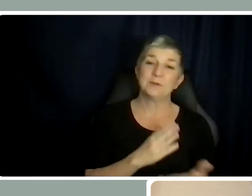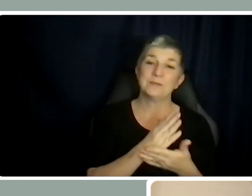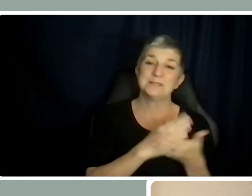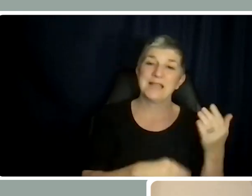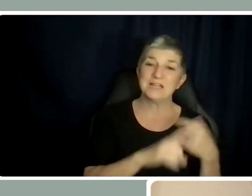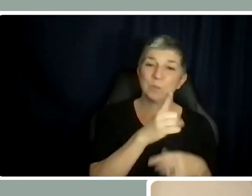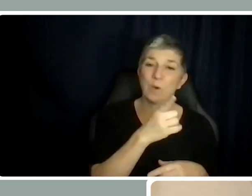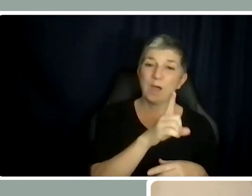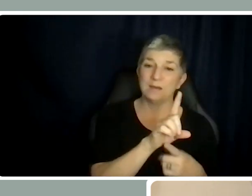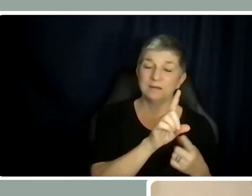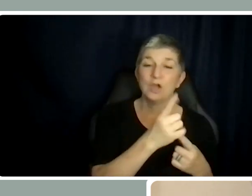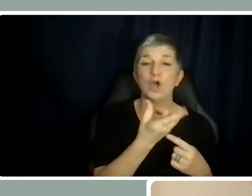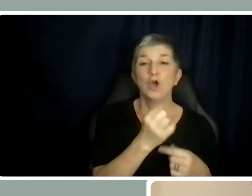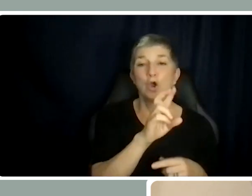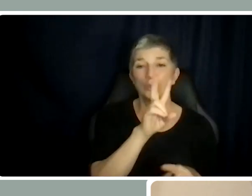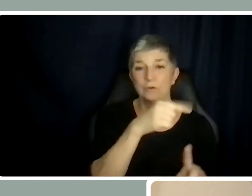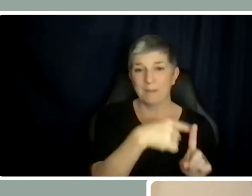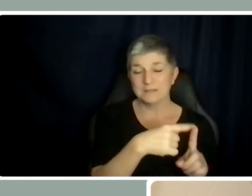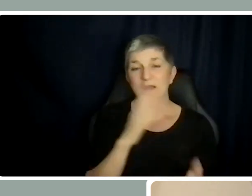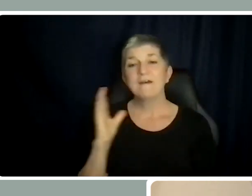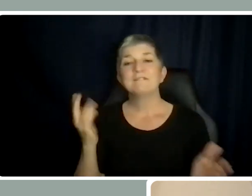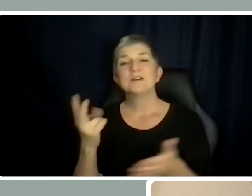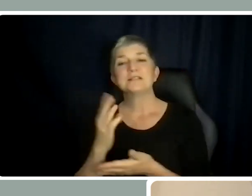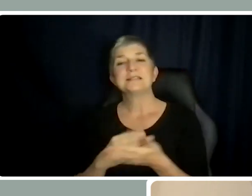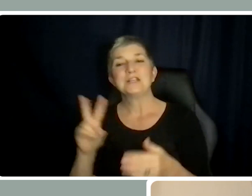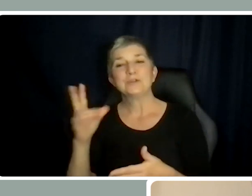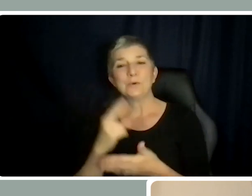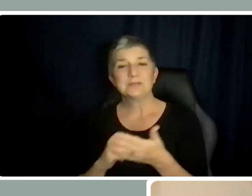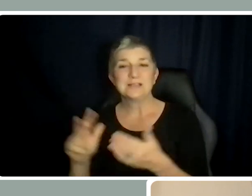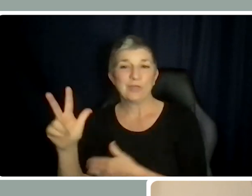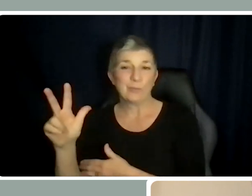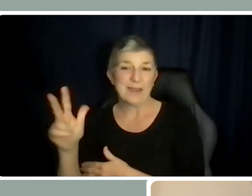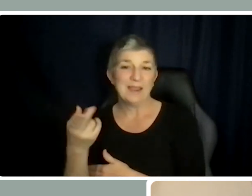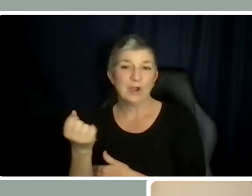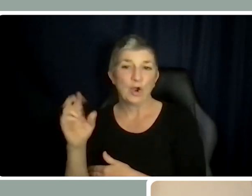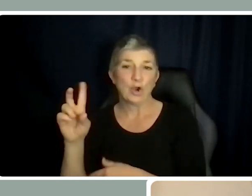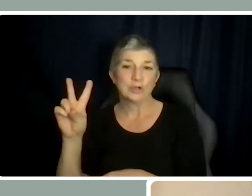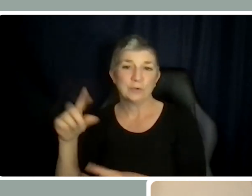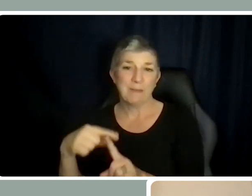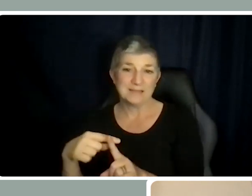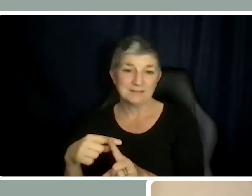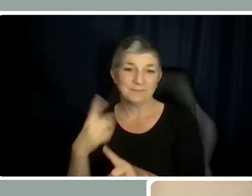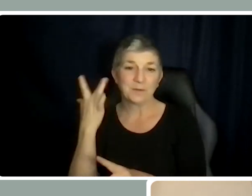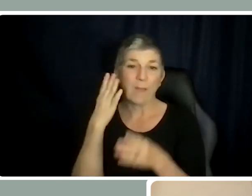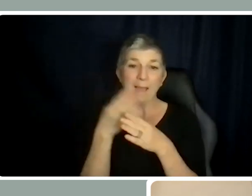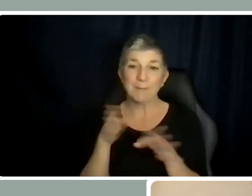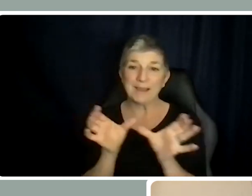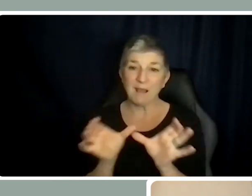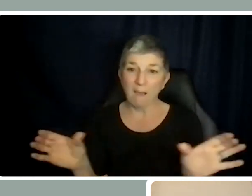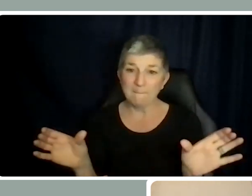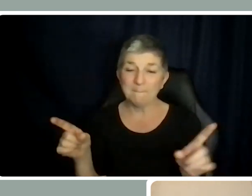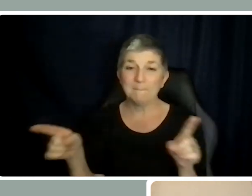HER2 positive breast cancer versus a stage 2 or stage 3 HER2 positive breast cancer. And the reason to break it up in that way